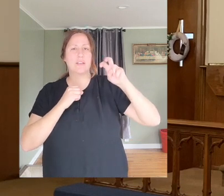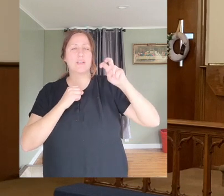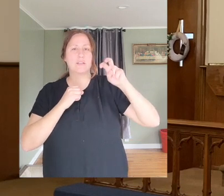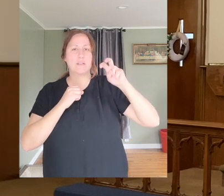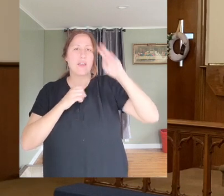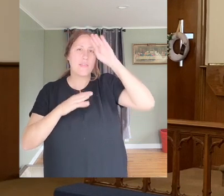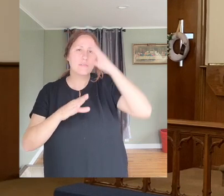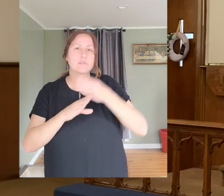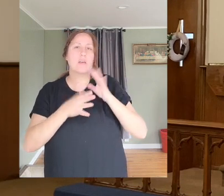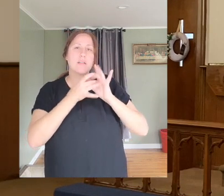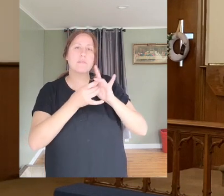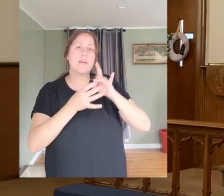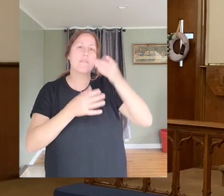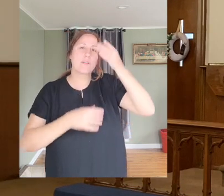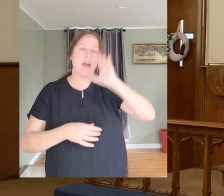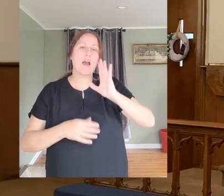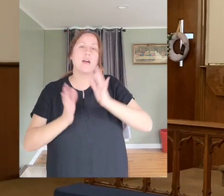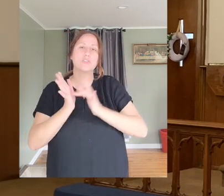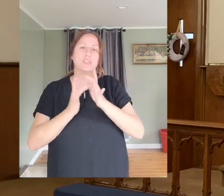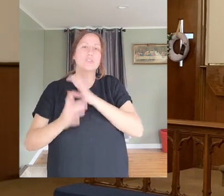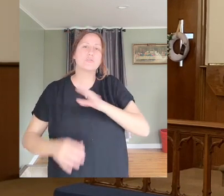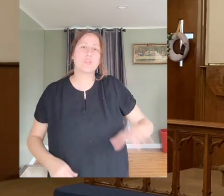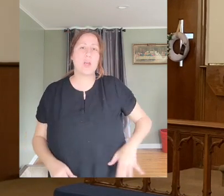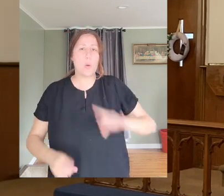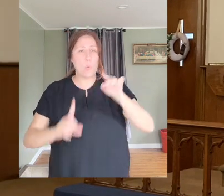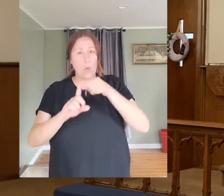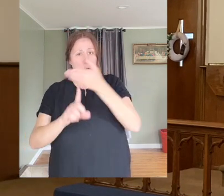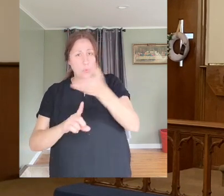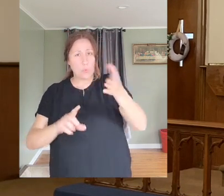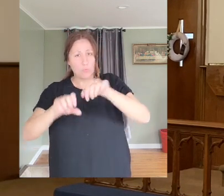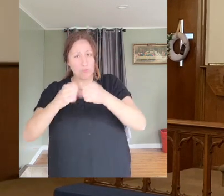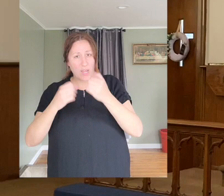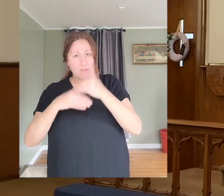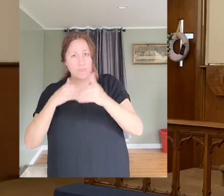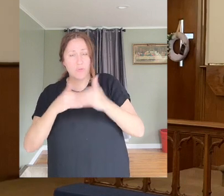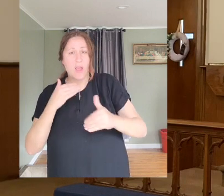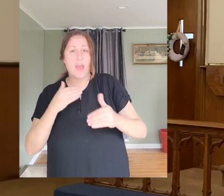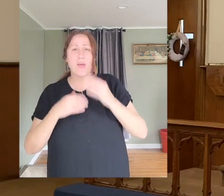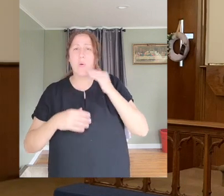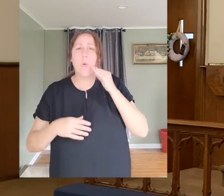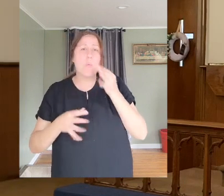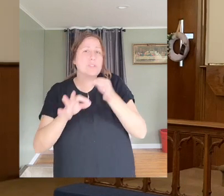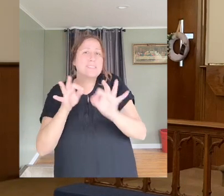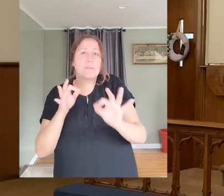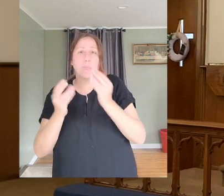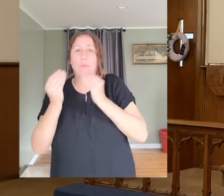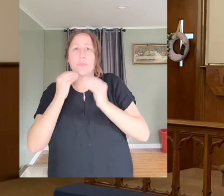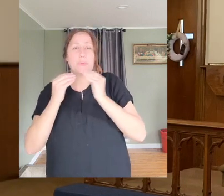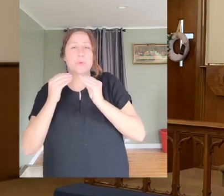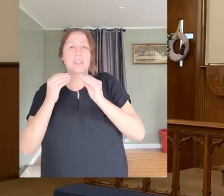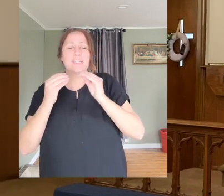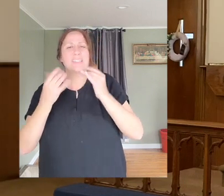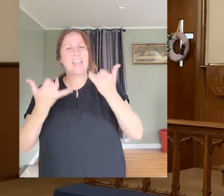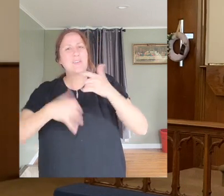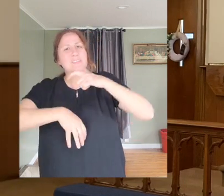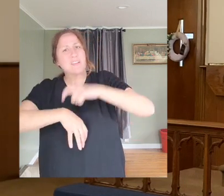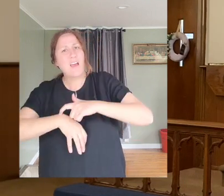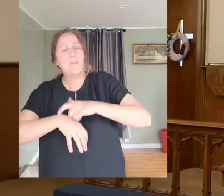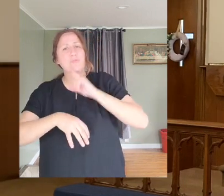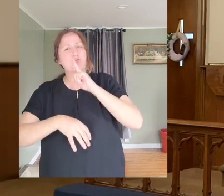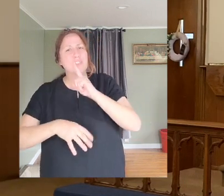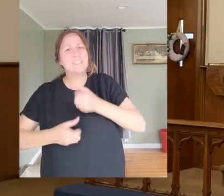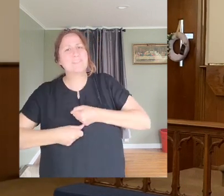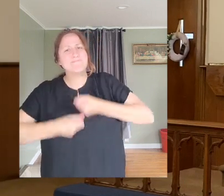Jesus Christ. And when we break bread in our homes, eating simple meals, it's time to express our